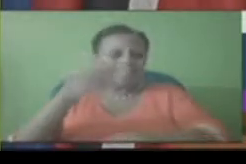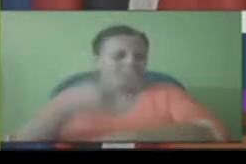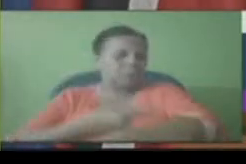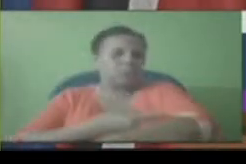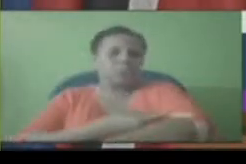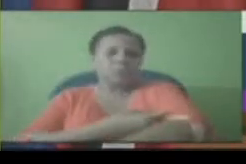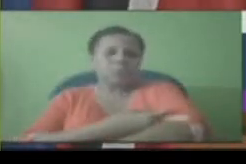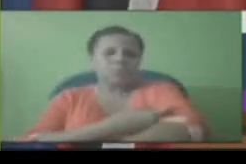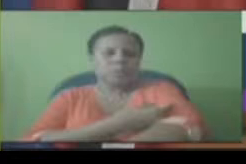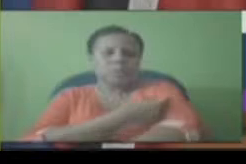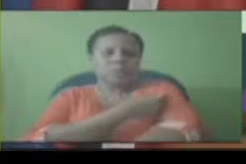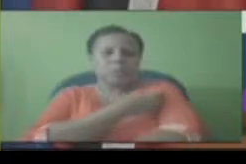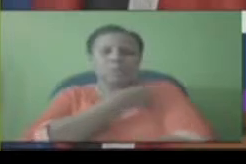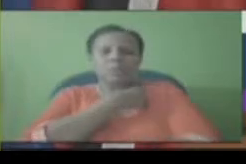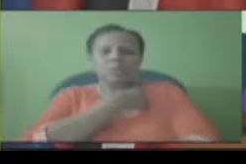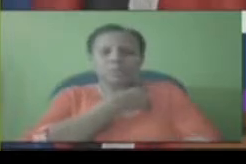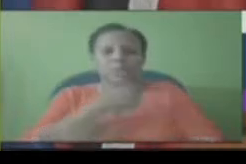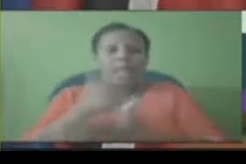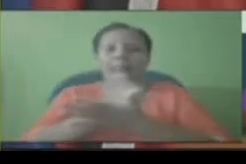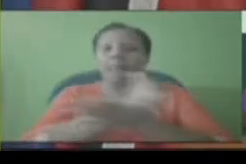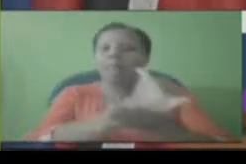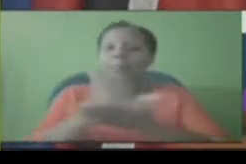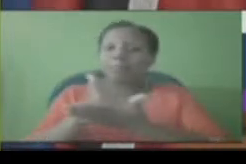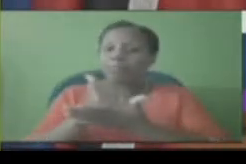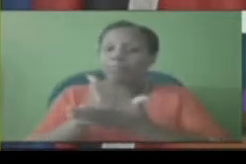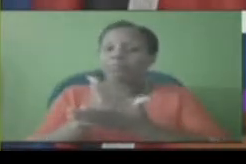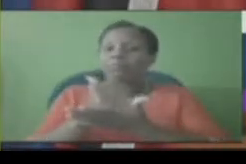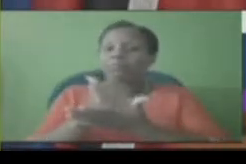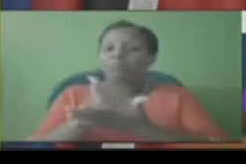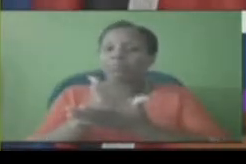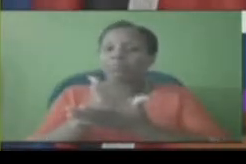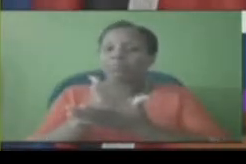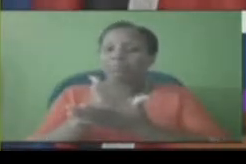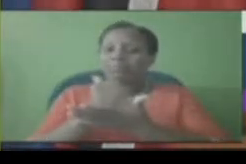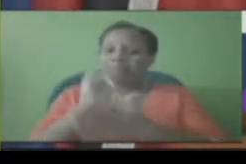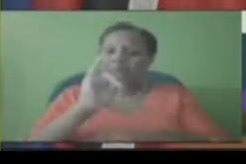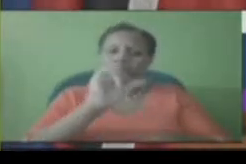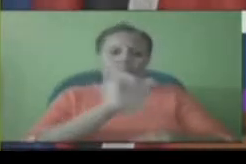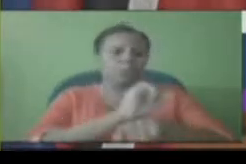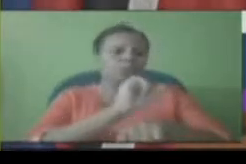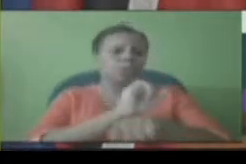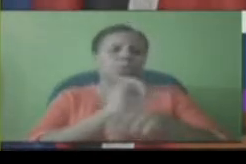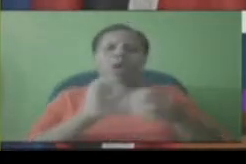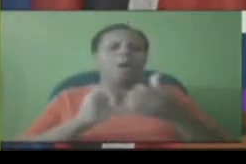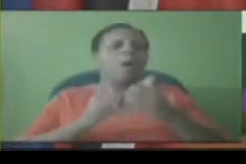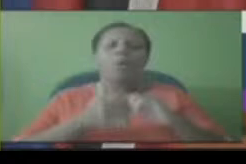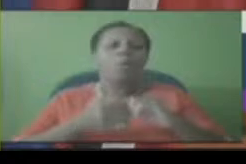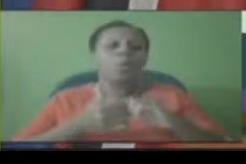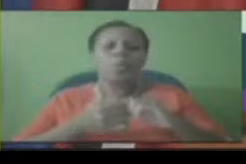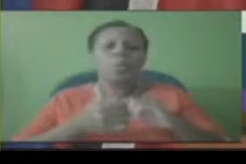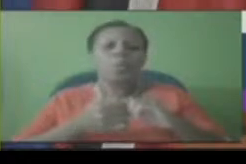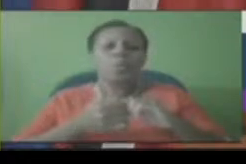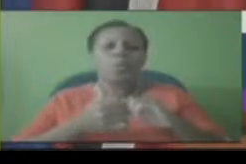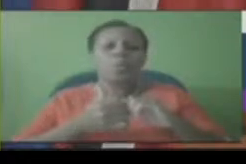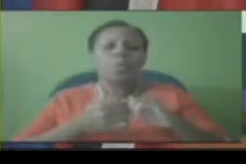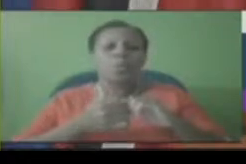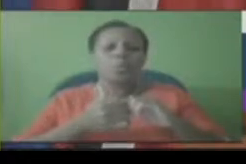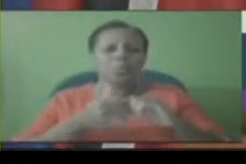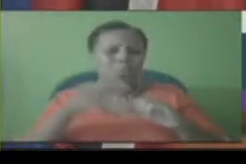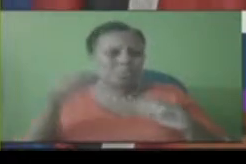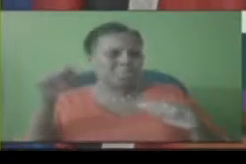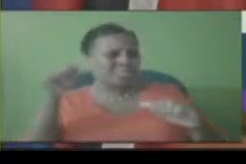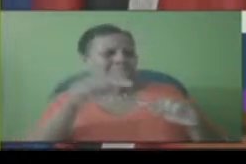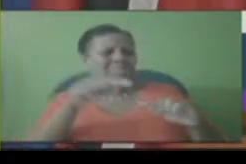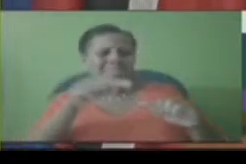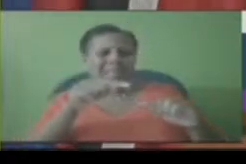difference. The way it works is it acts to prevent inflammation. And that's a